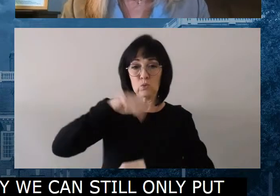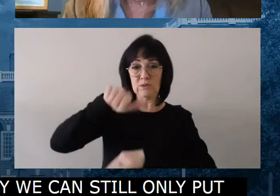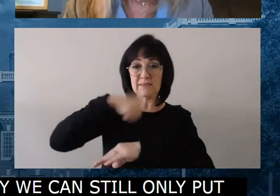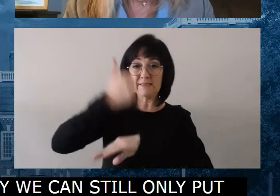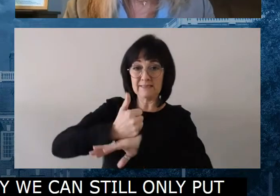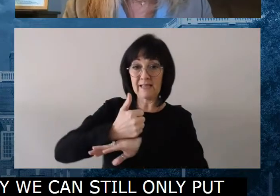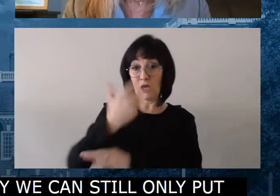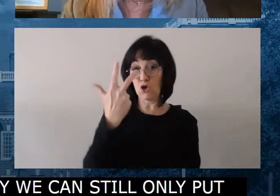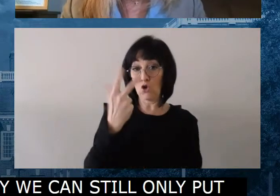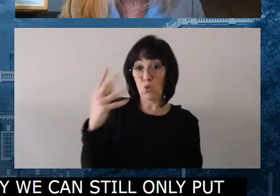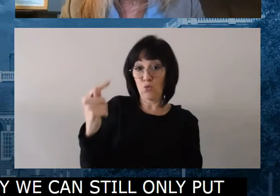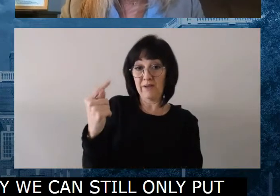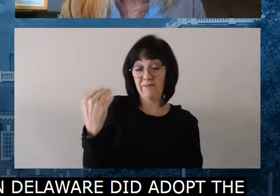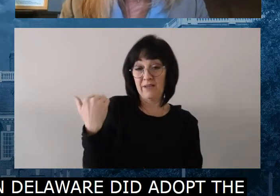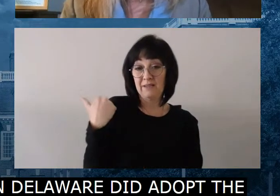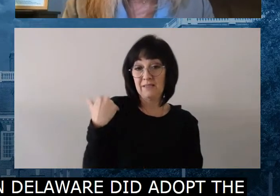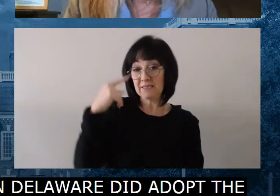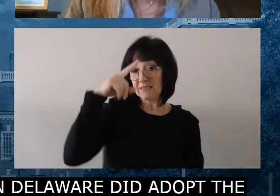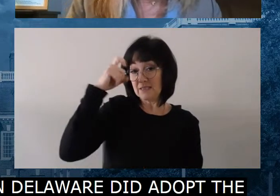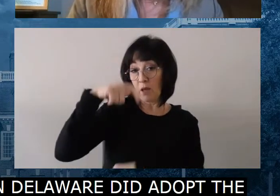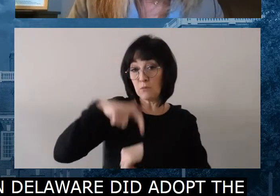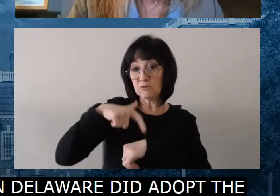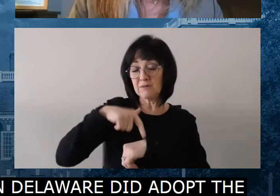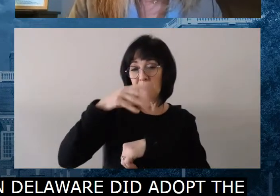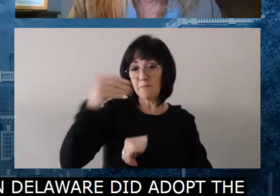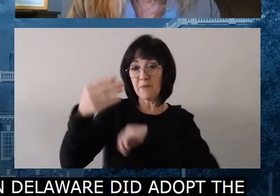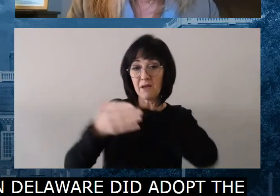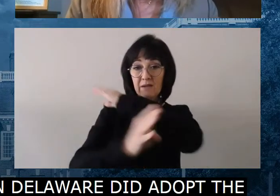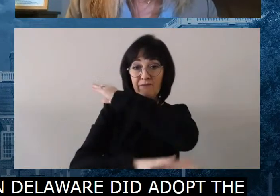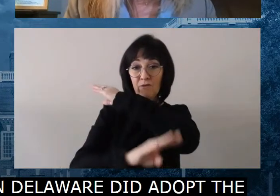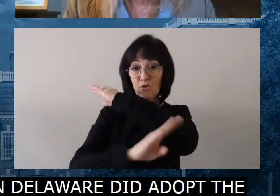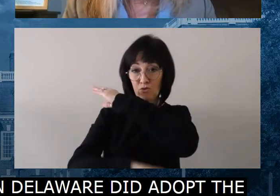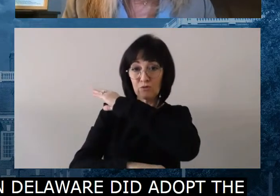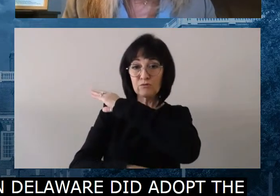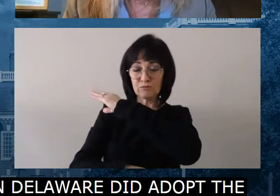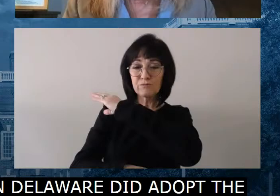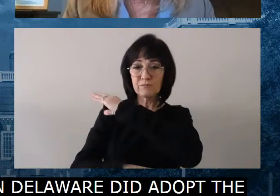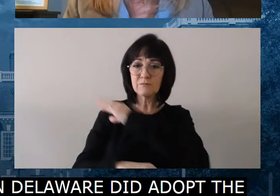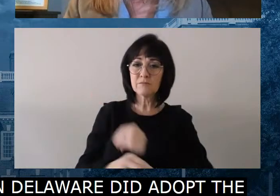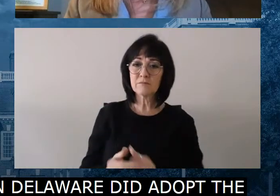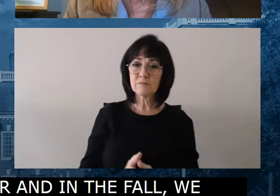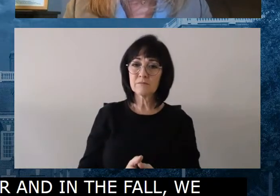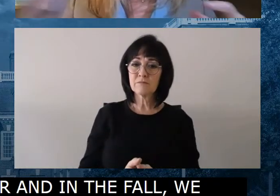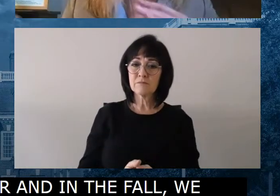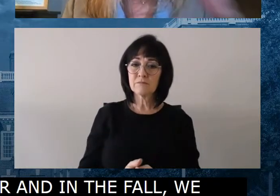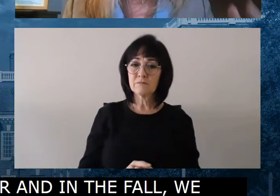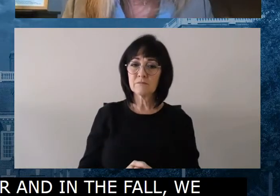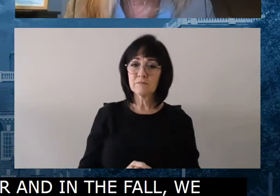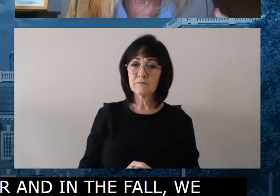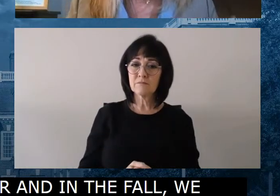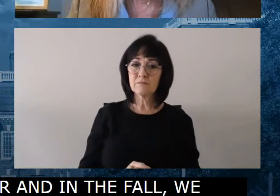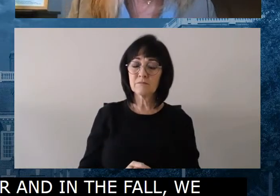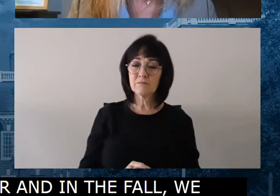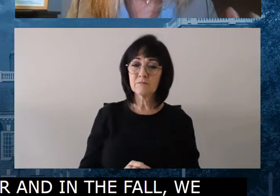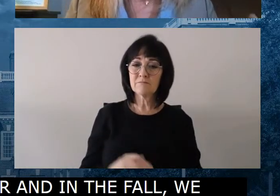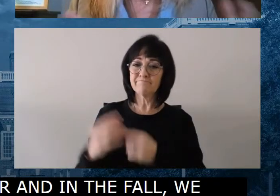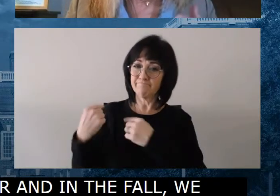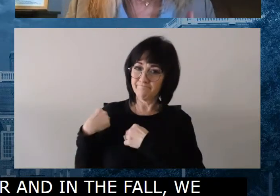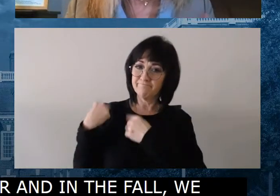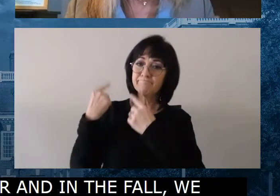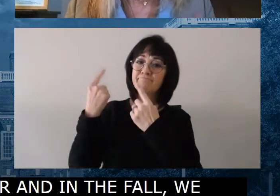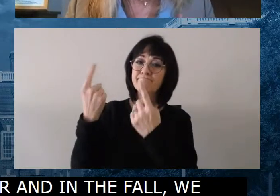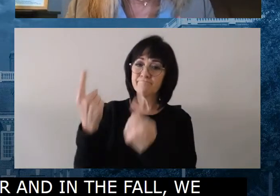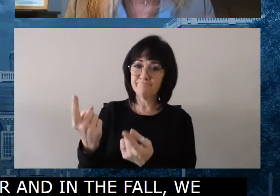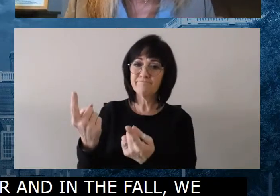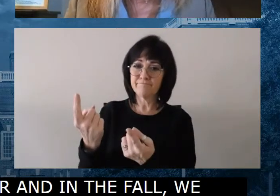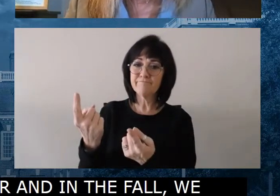the summer and in the fall, we have all along kind of configured our buses so that